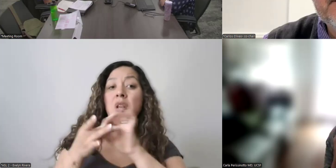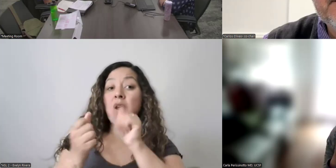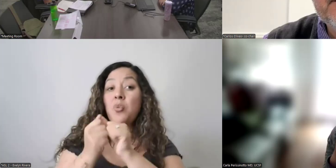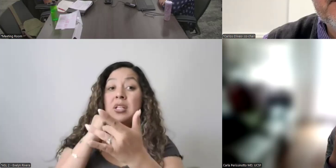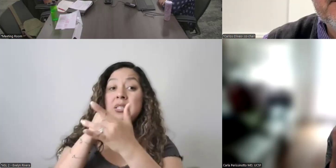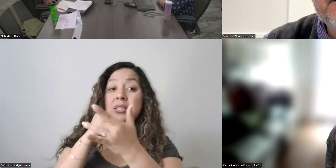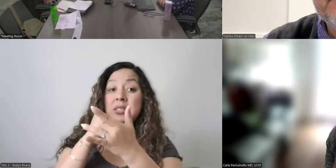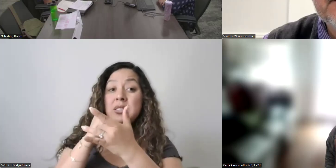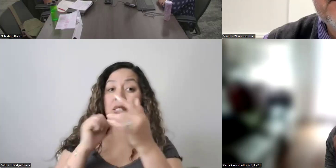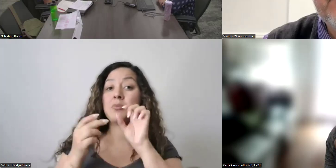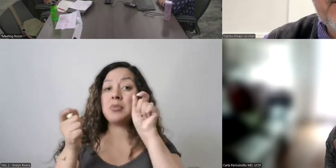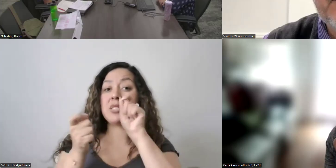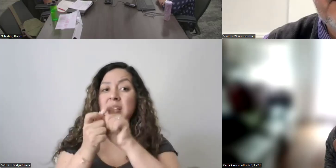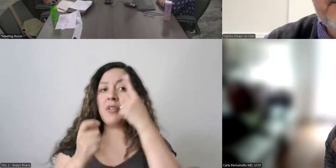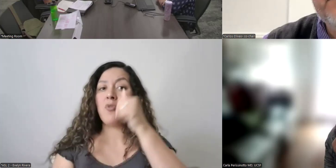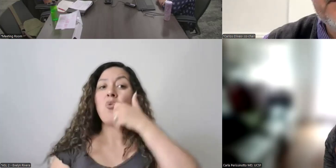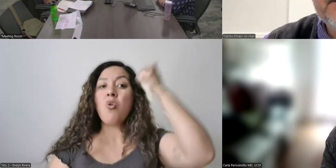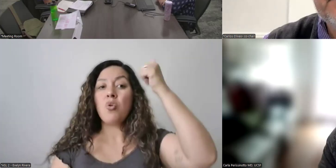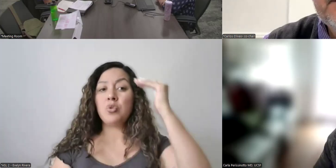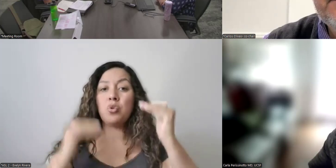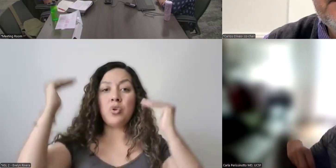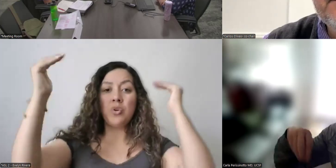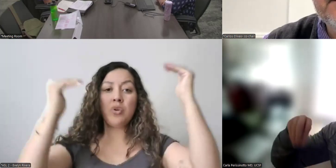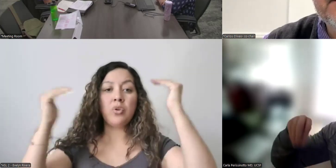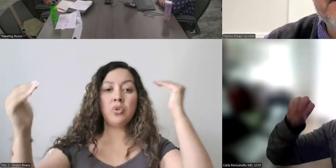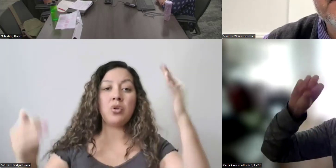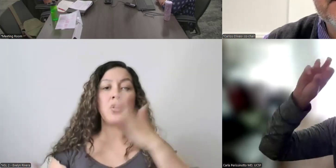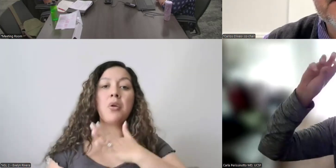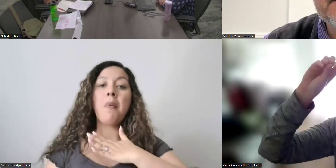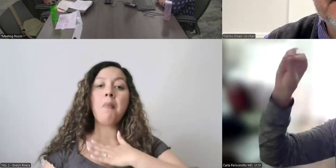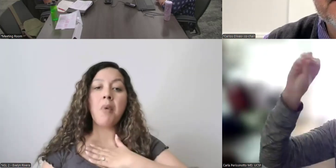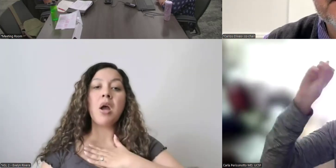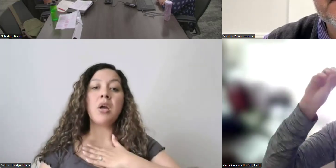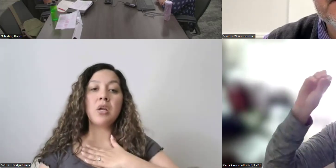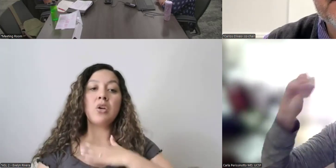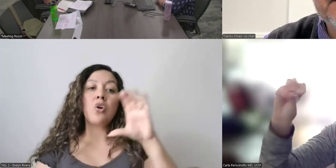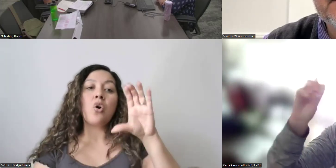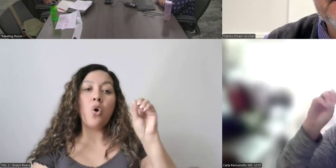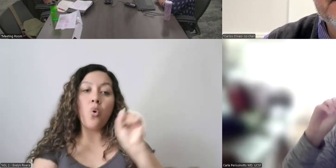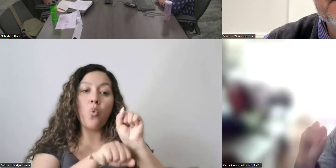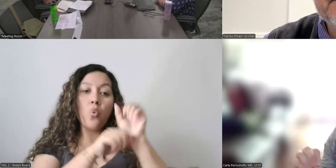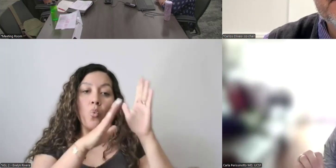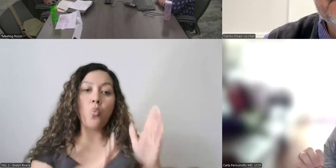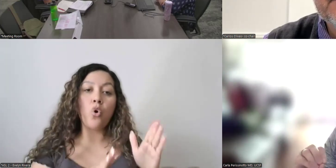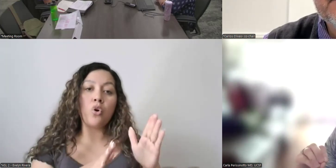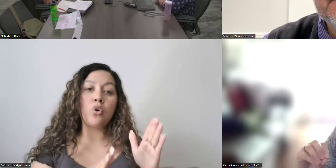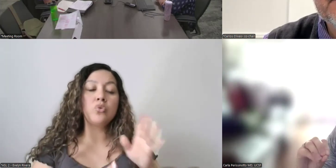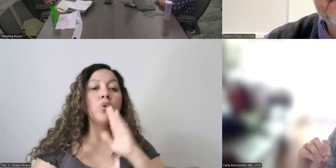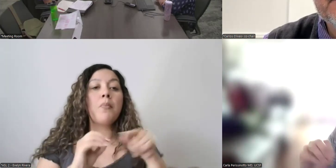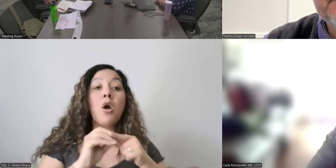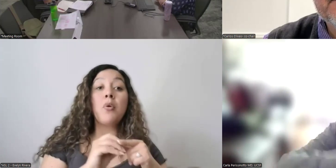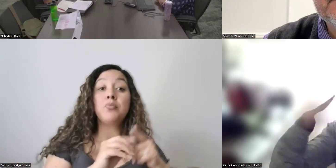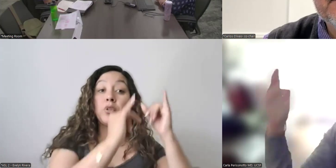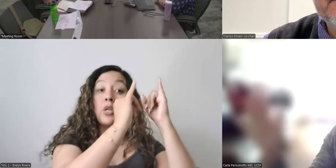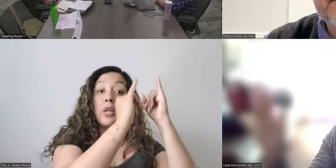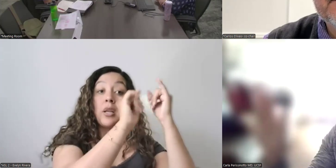specifically in older adults. One of my colleagues, Louise Hockley, did a study comparing in-person, virtual, and phone,